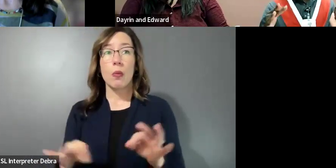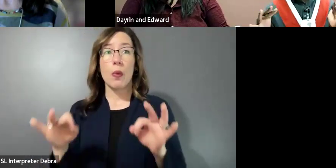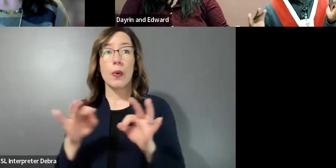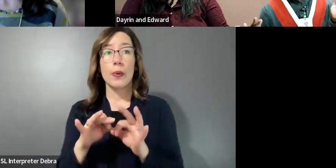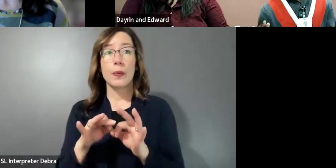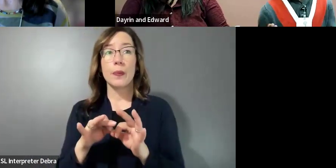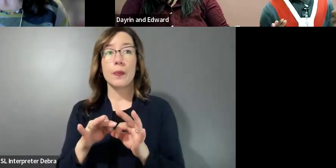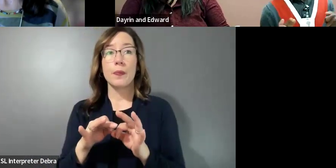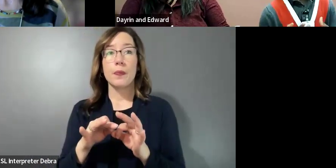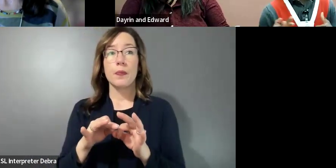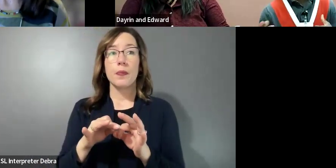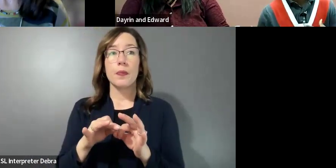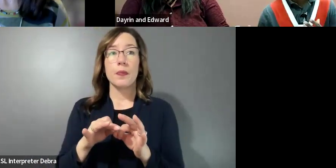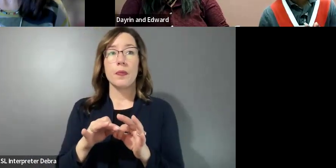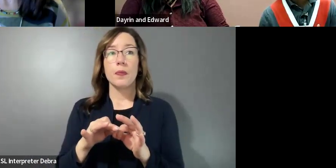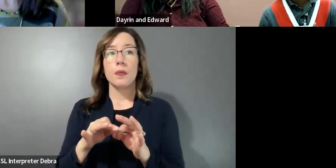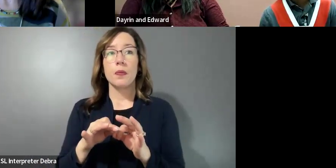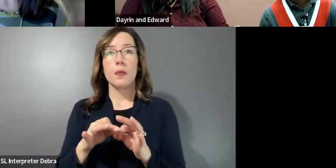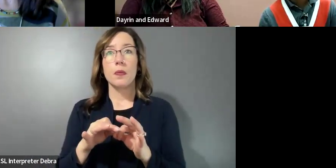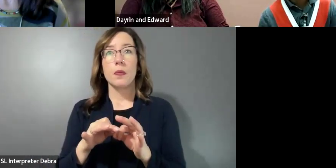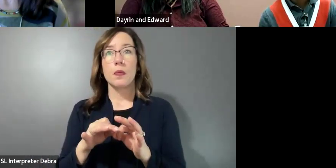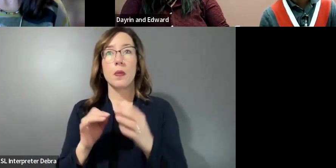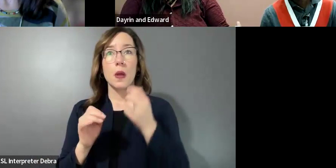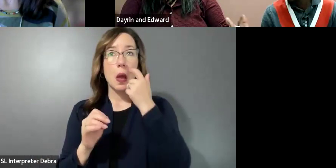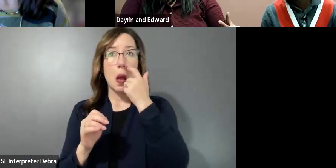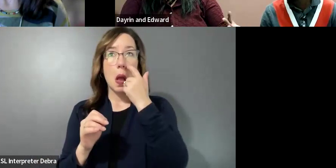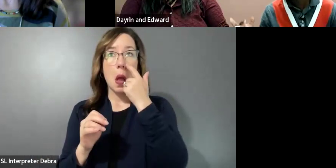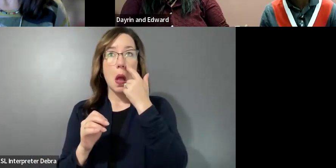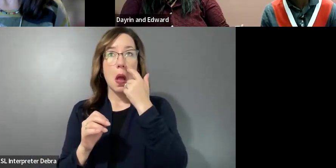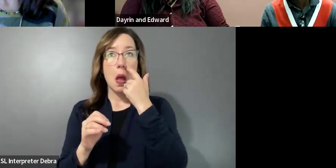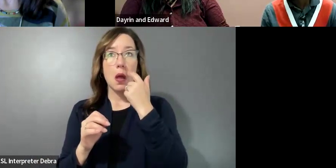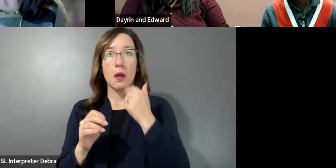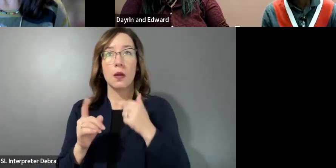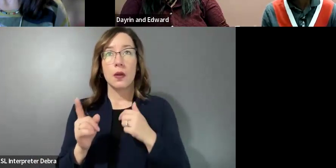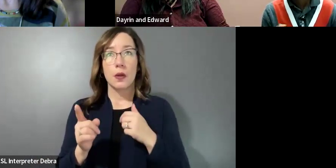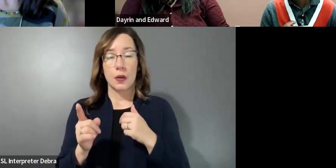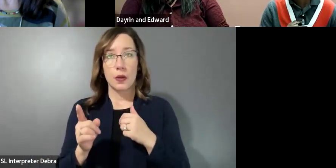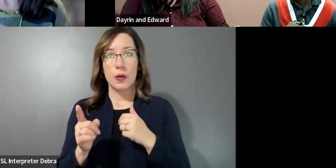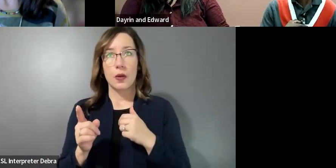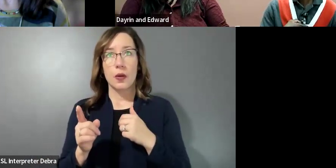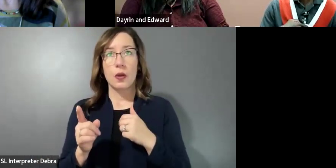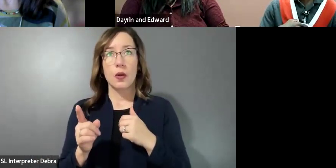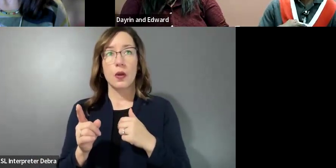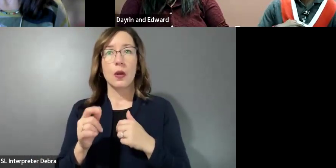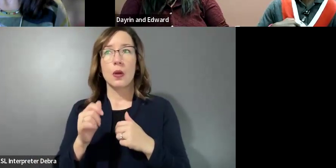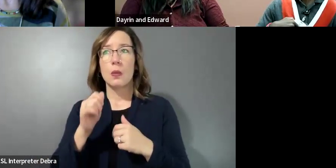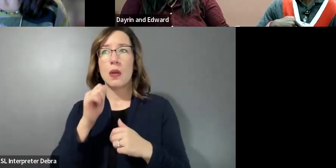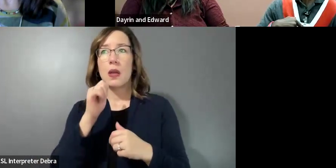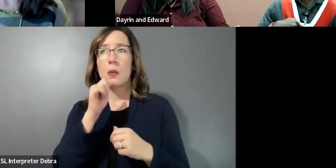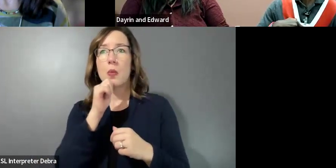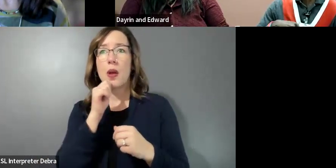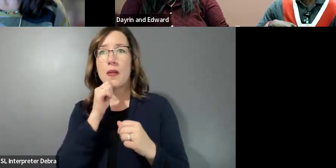is waiting, private waiting space. I know that is more important for me.